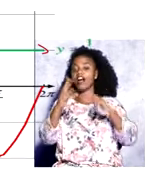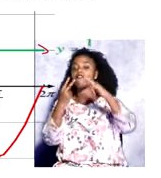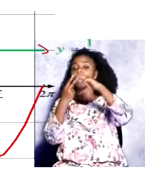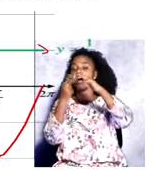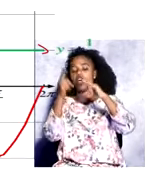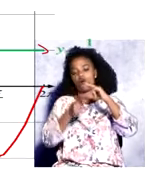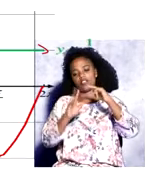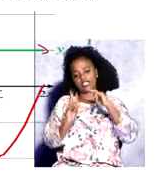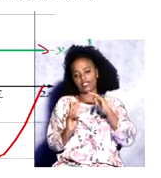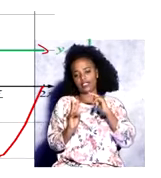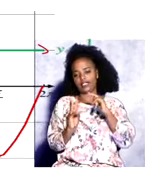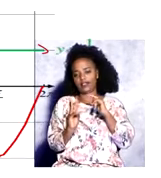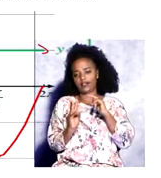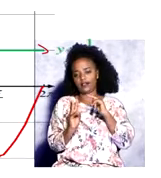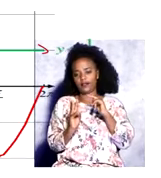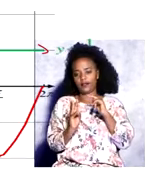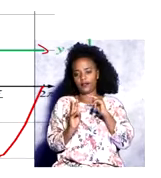6.